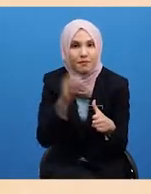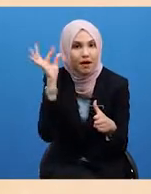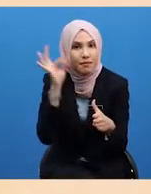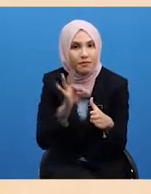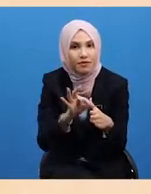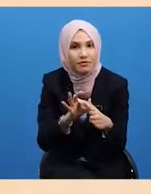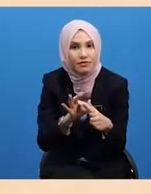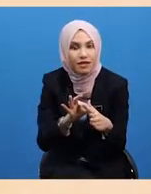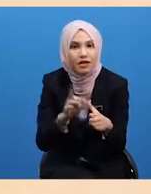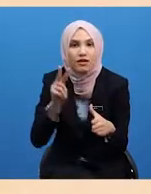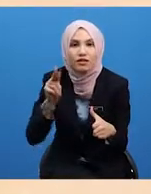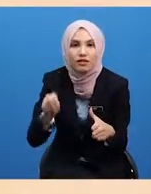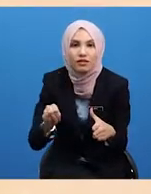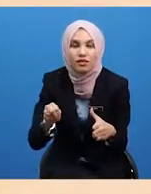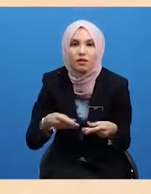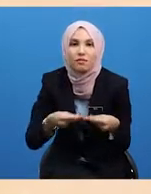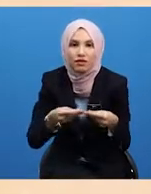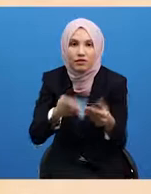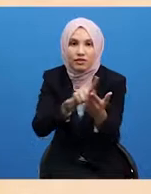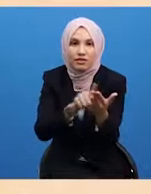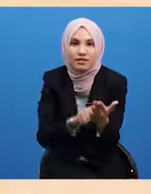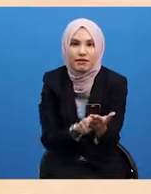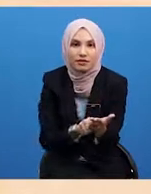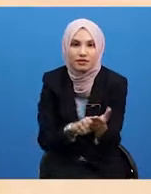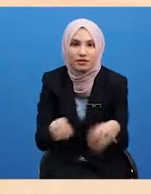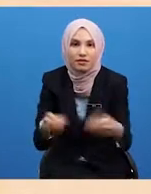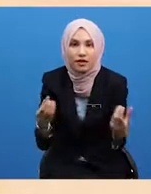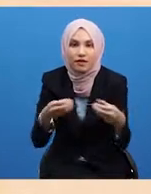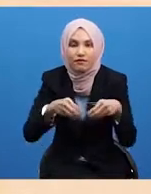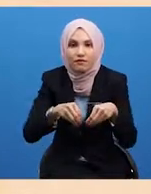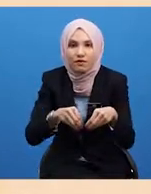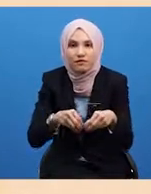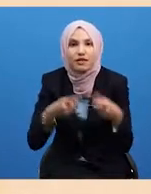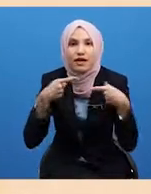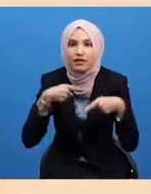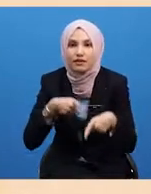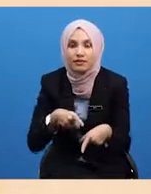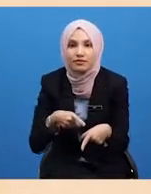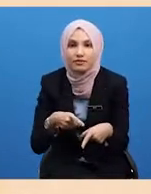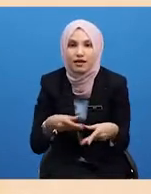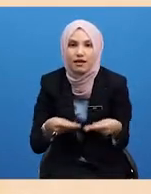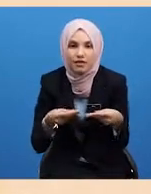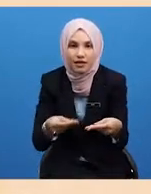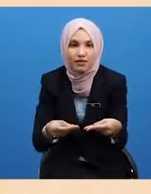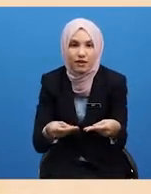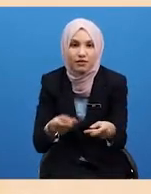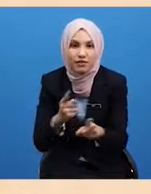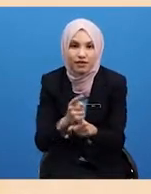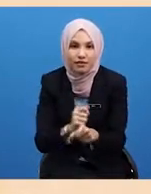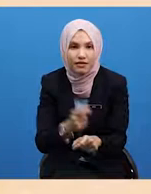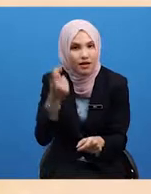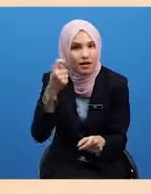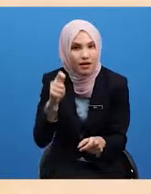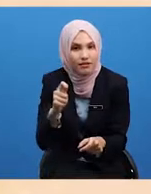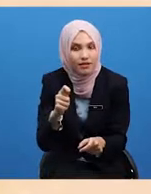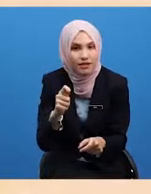you need to provide details of each of the event you cite in your answer. Give accurate textual